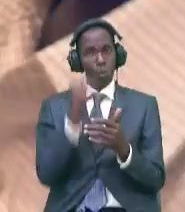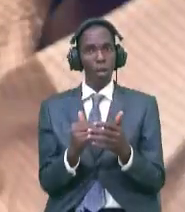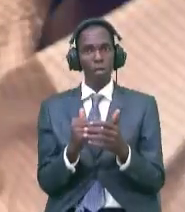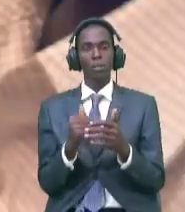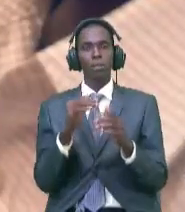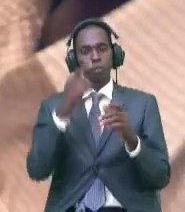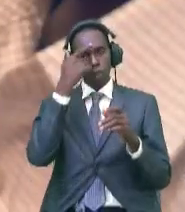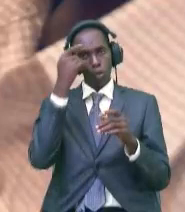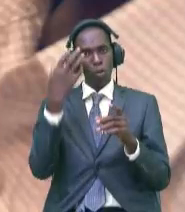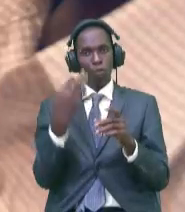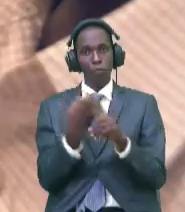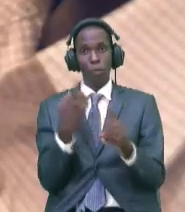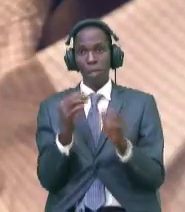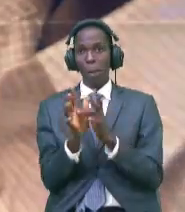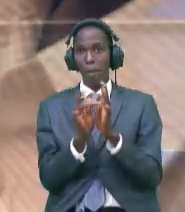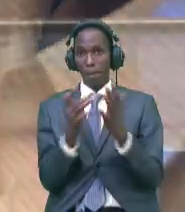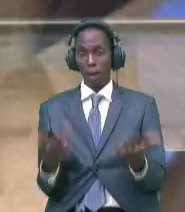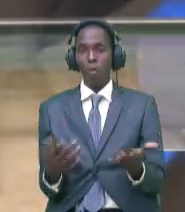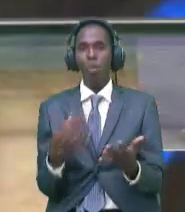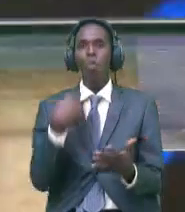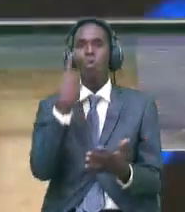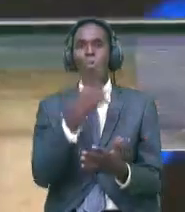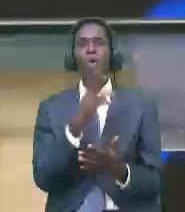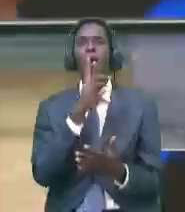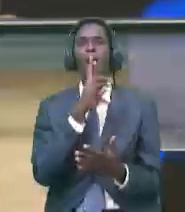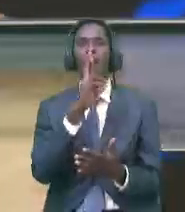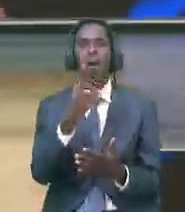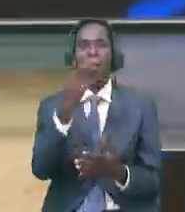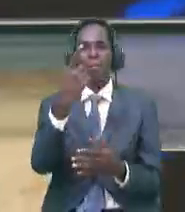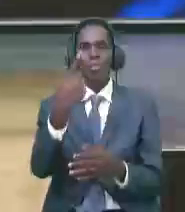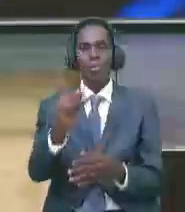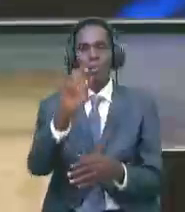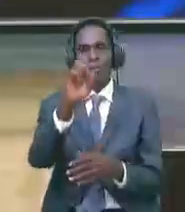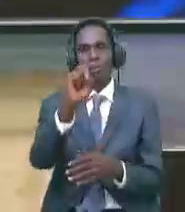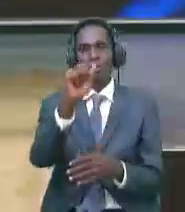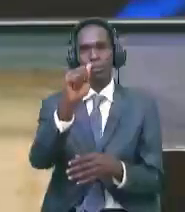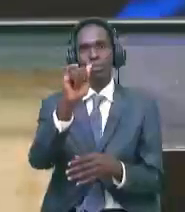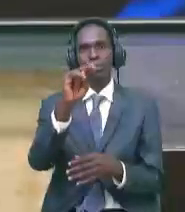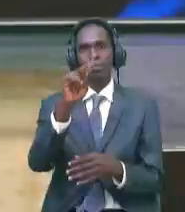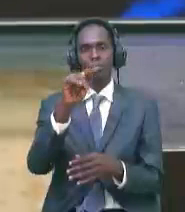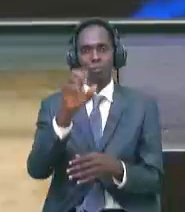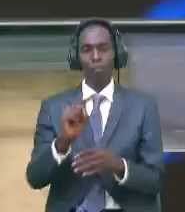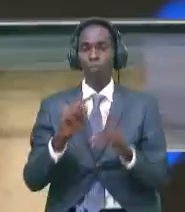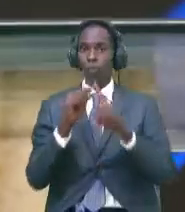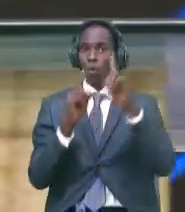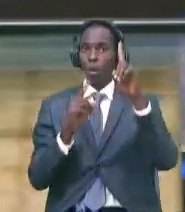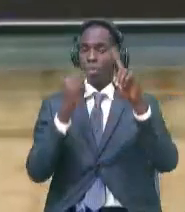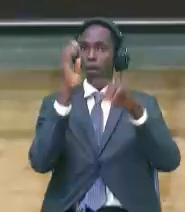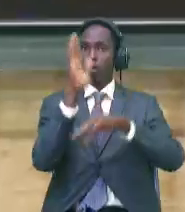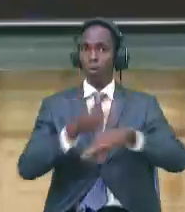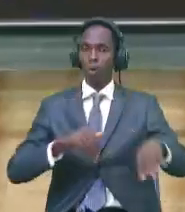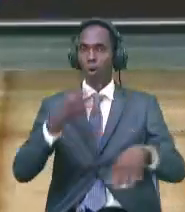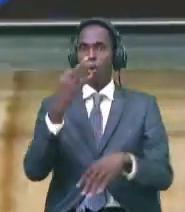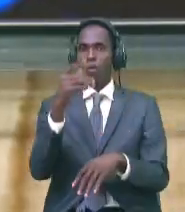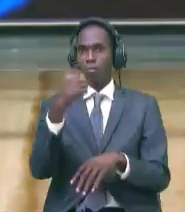to the scriptures, who are the saints, the call of the saints. According to the scriptures, how do